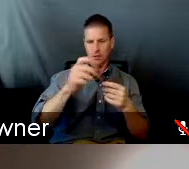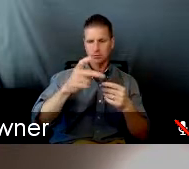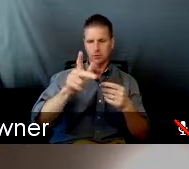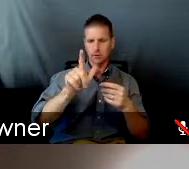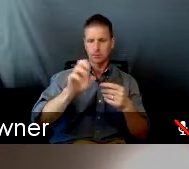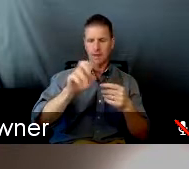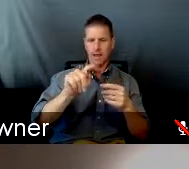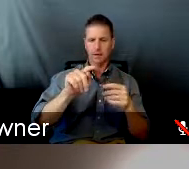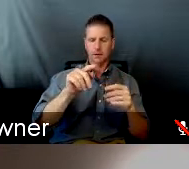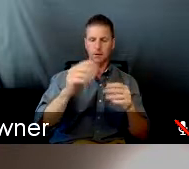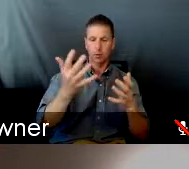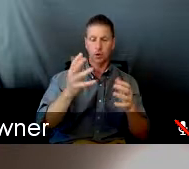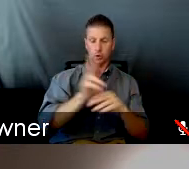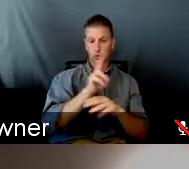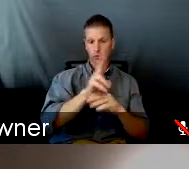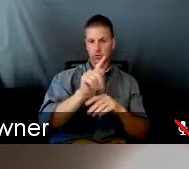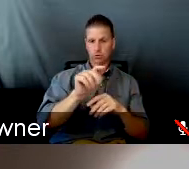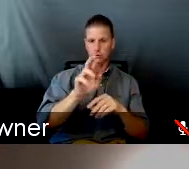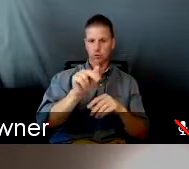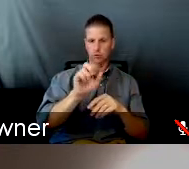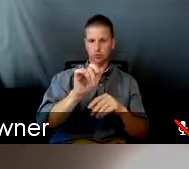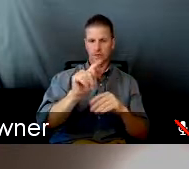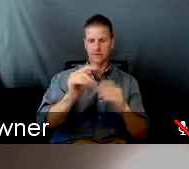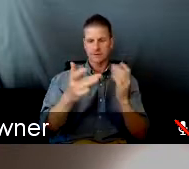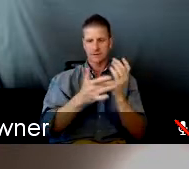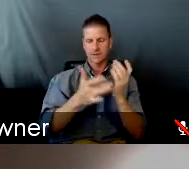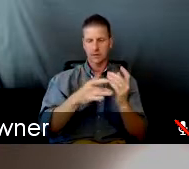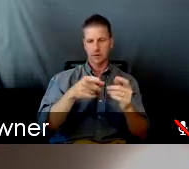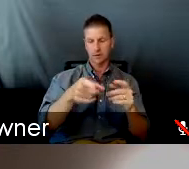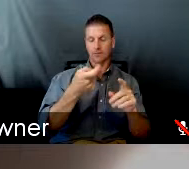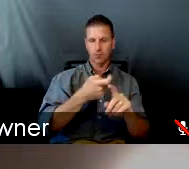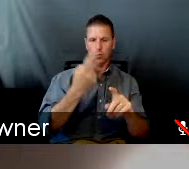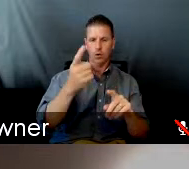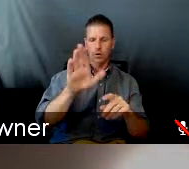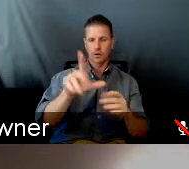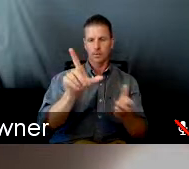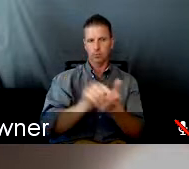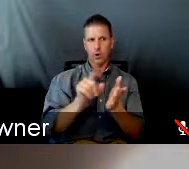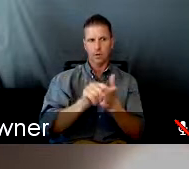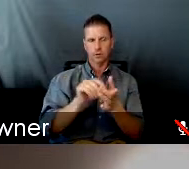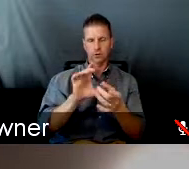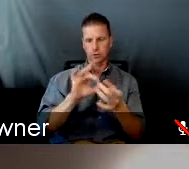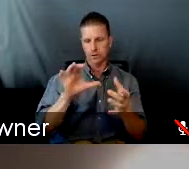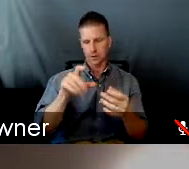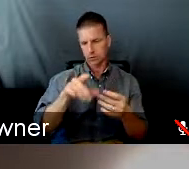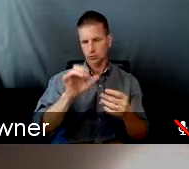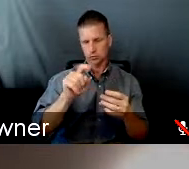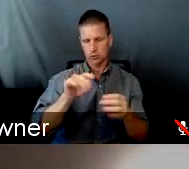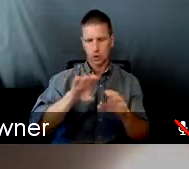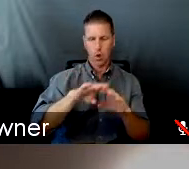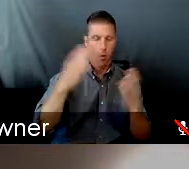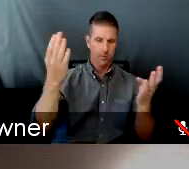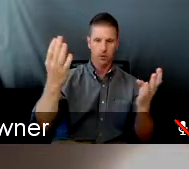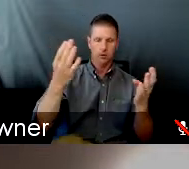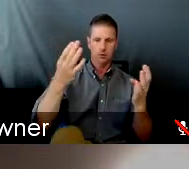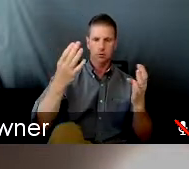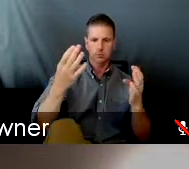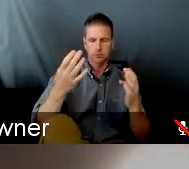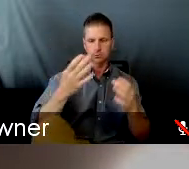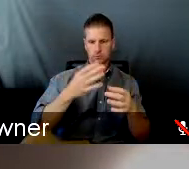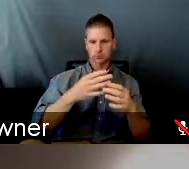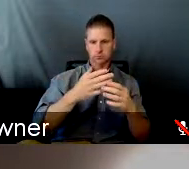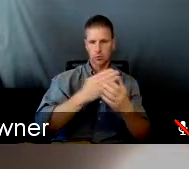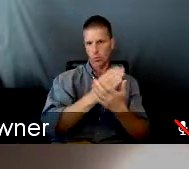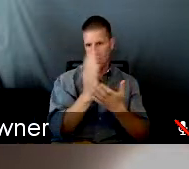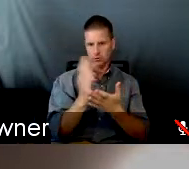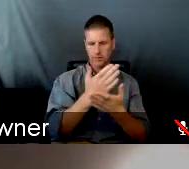which is what we see here. And again, this is from one of the press releases. And so this is just opening up a wide range of things